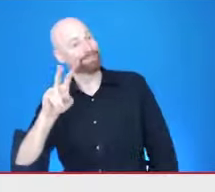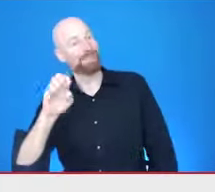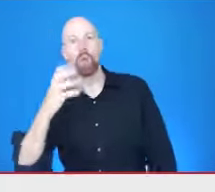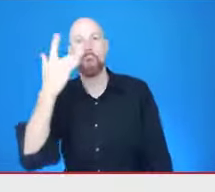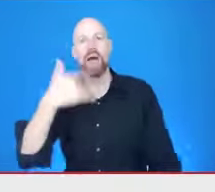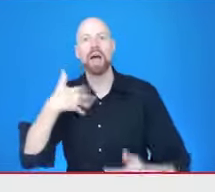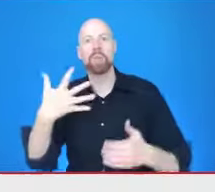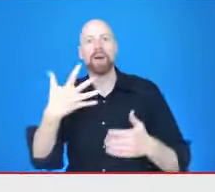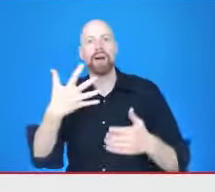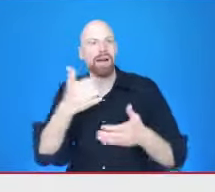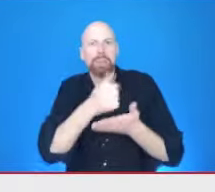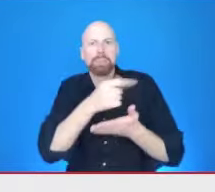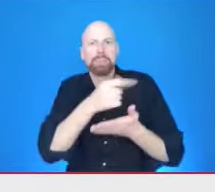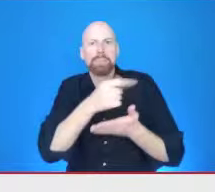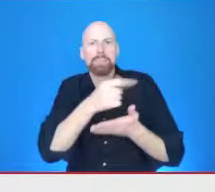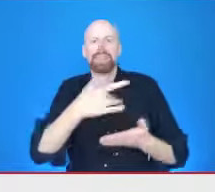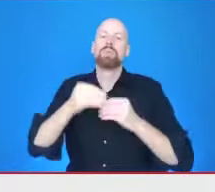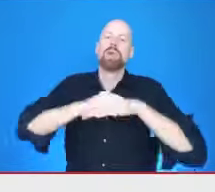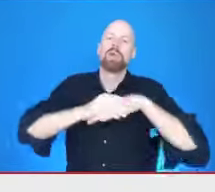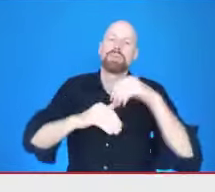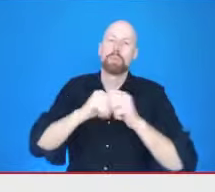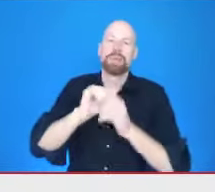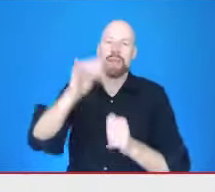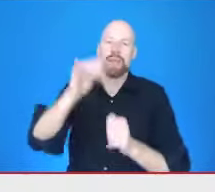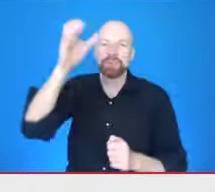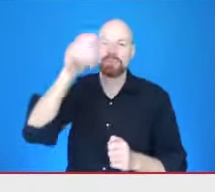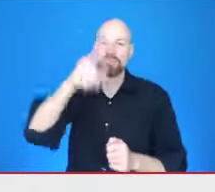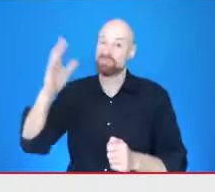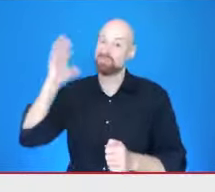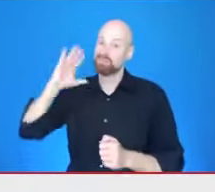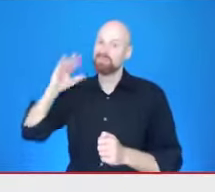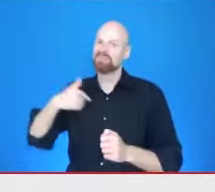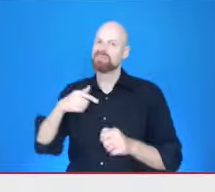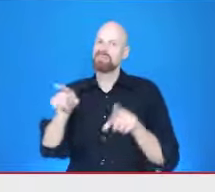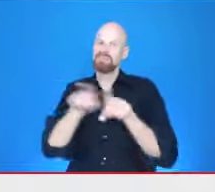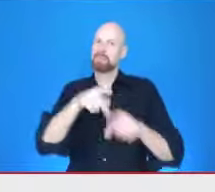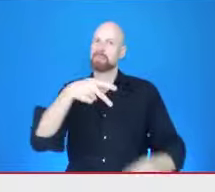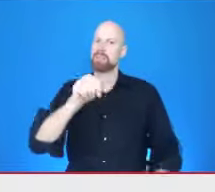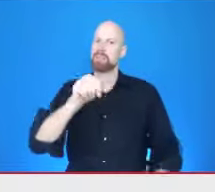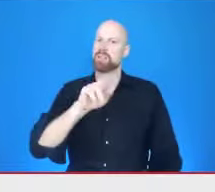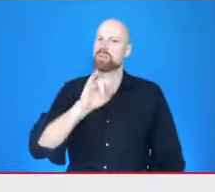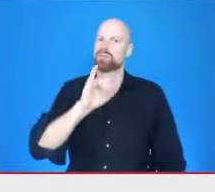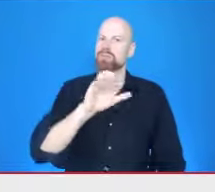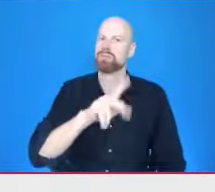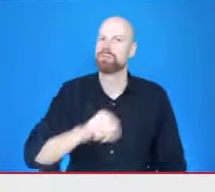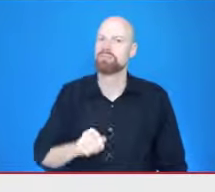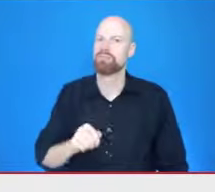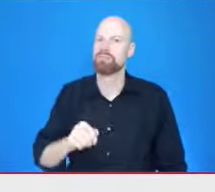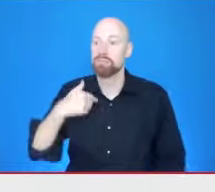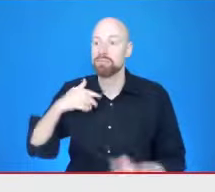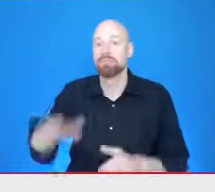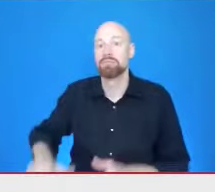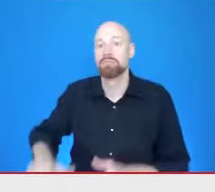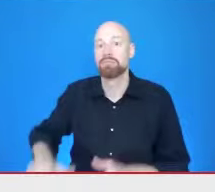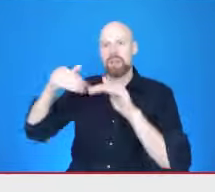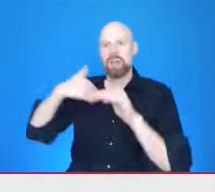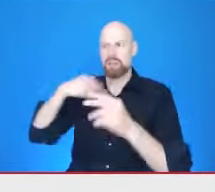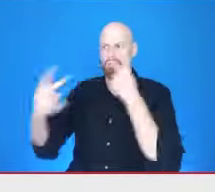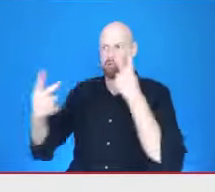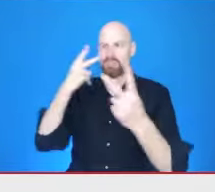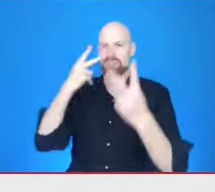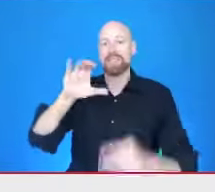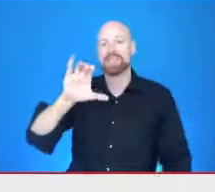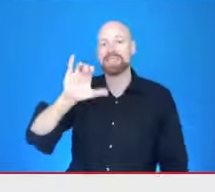Stanford University. It was beautiful, full of old and fun traditions like fountain hopping or full moon on the quad. Classes